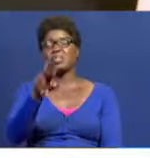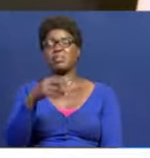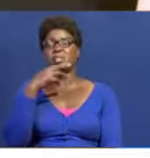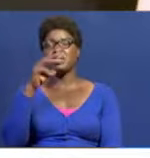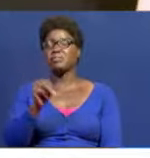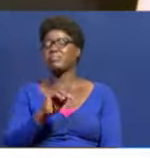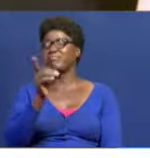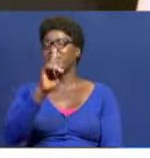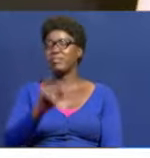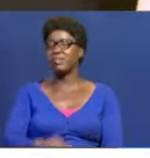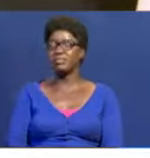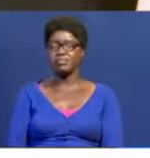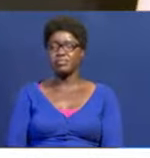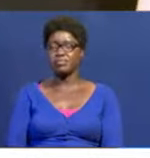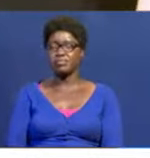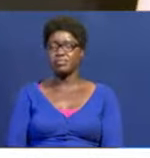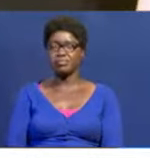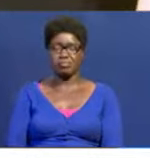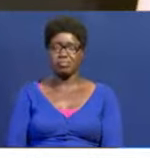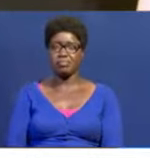him.